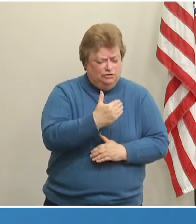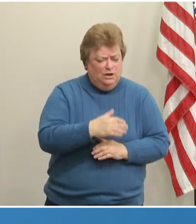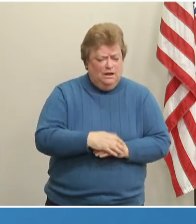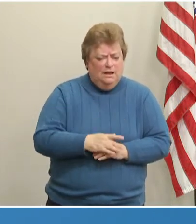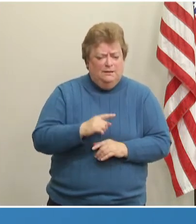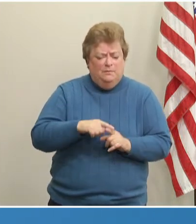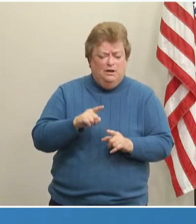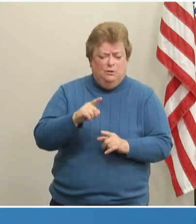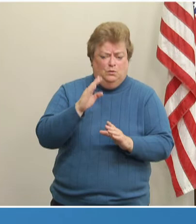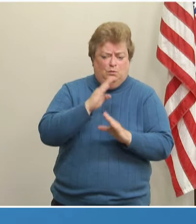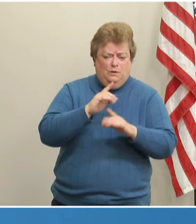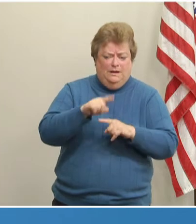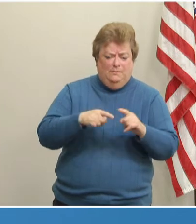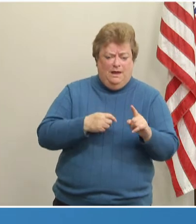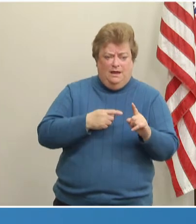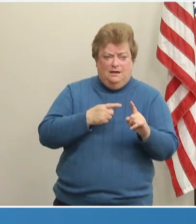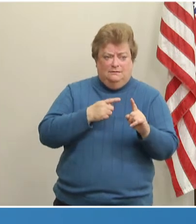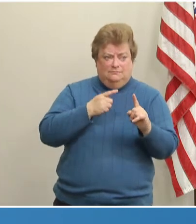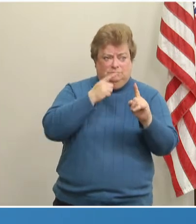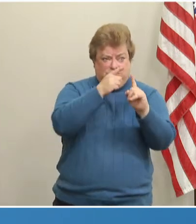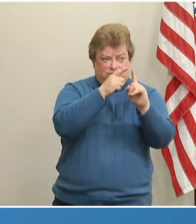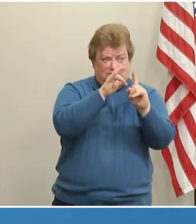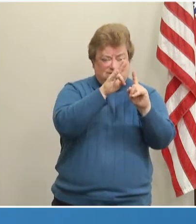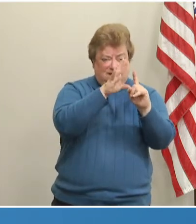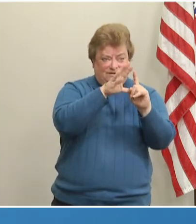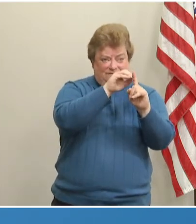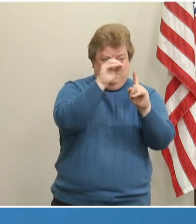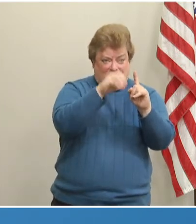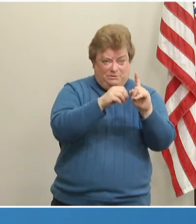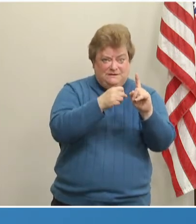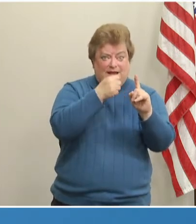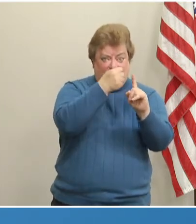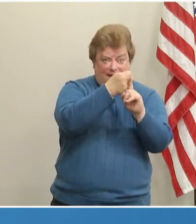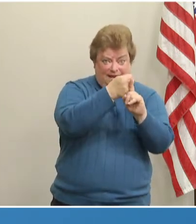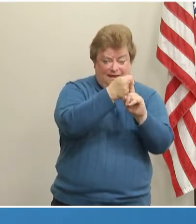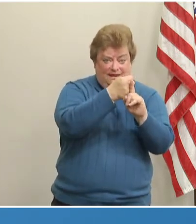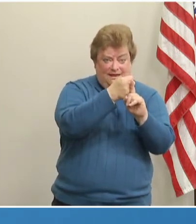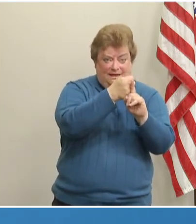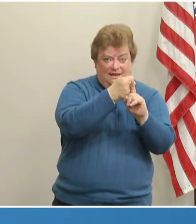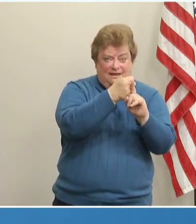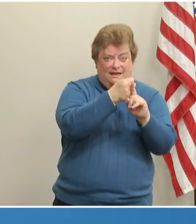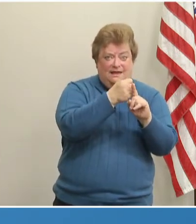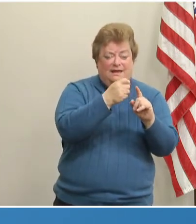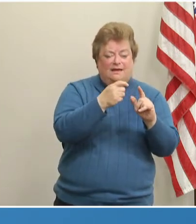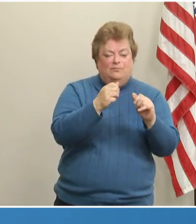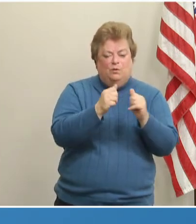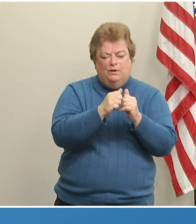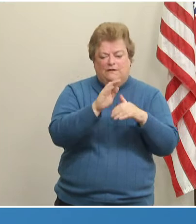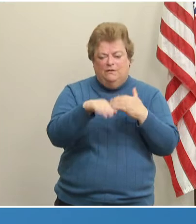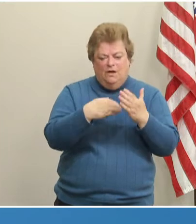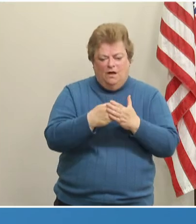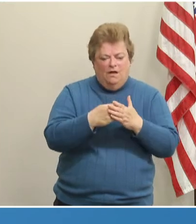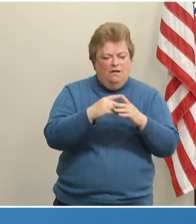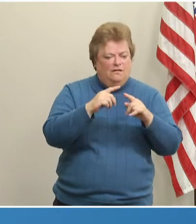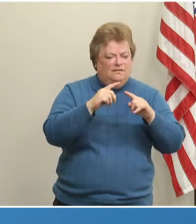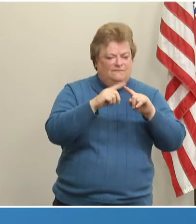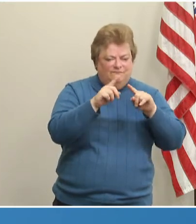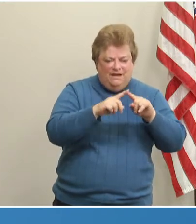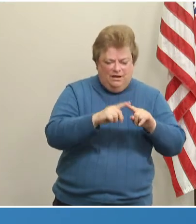that 75% goal? And if we do hit it with variants and, the potential need